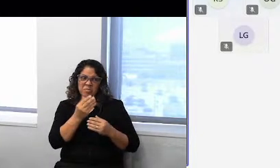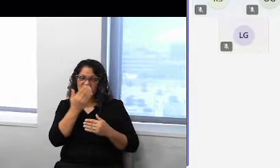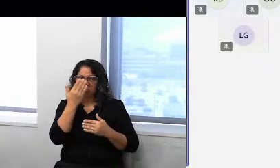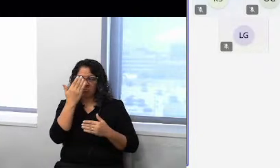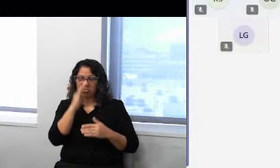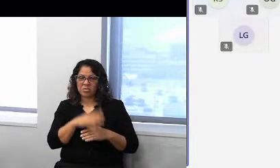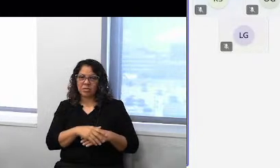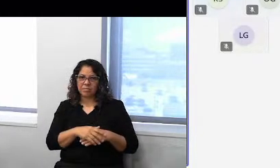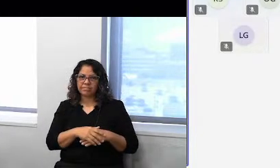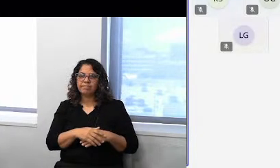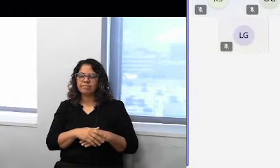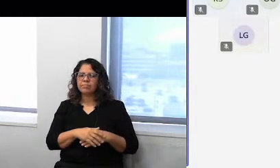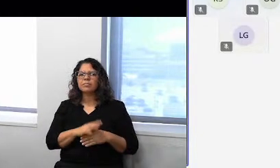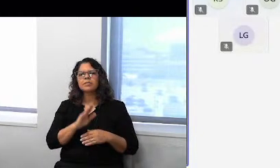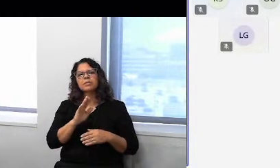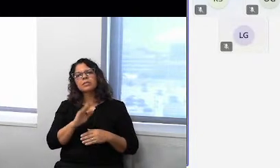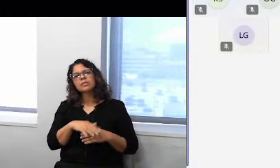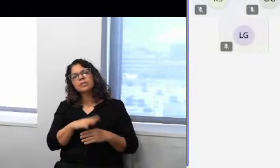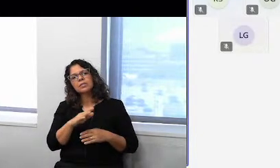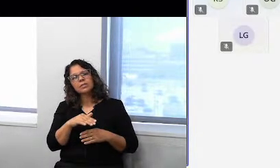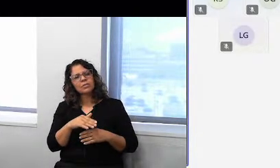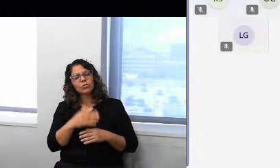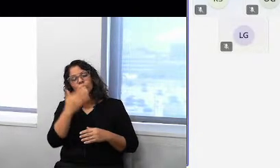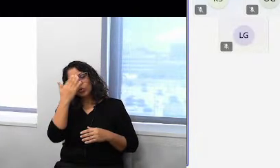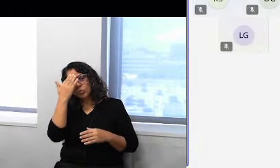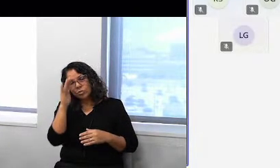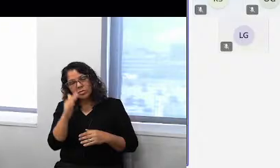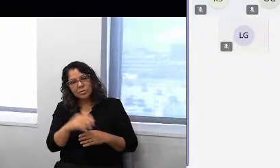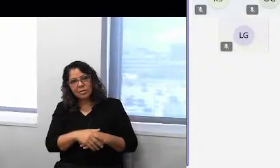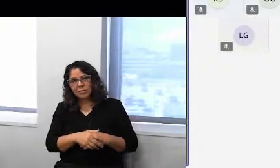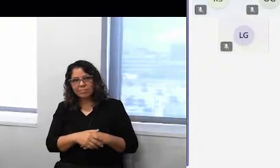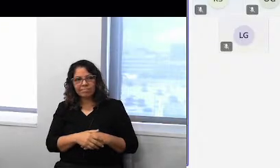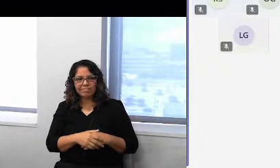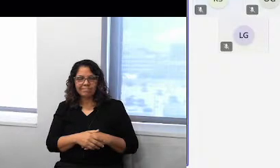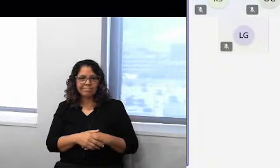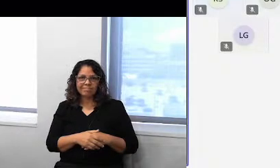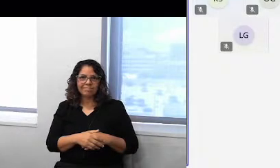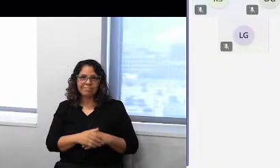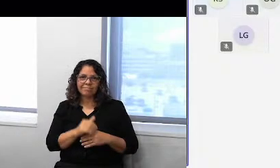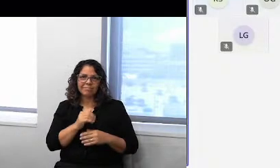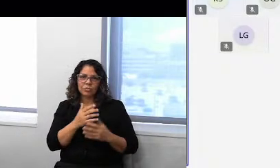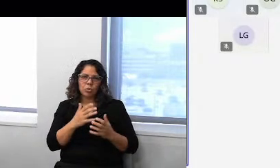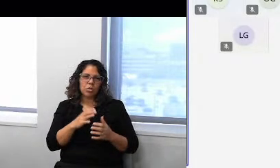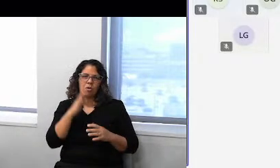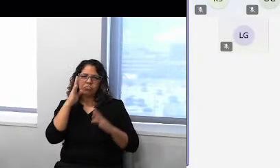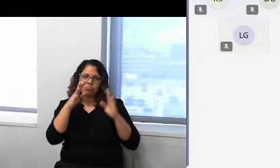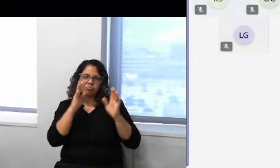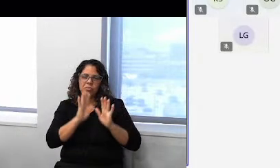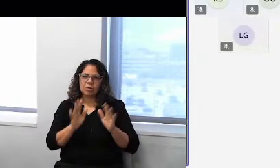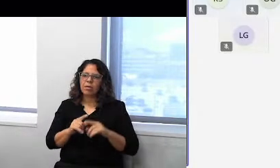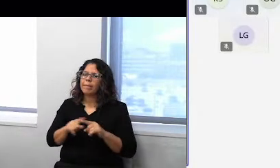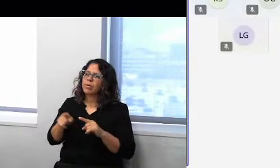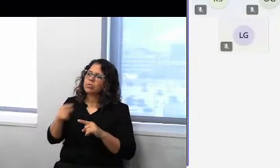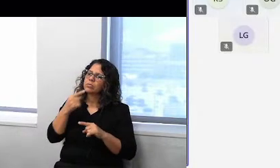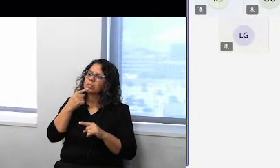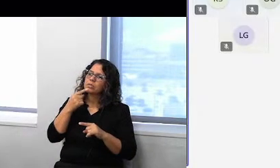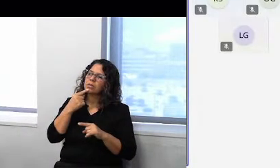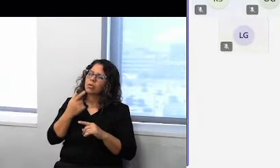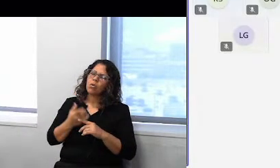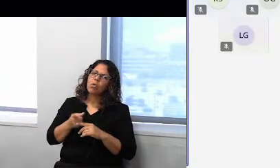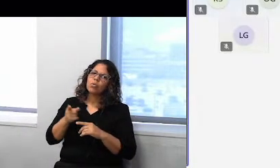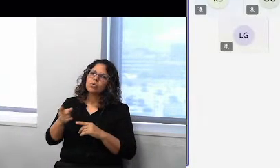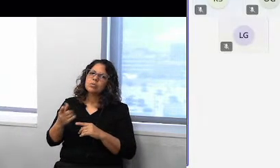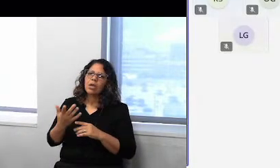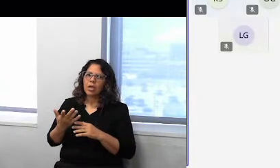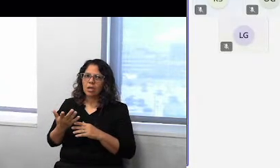Victor, I really don't have the details. I will be speculating for anything that I say in regards to that project. You mentioned that you had discussed interconnecting them. Do